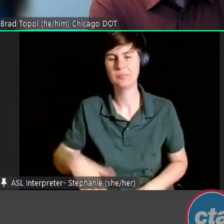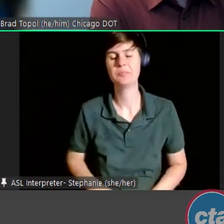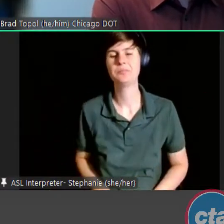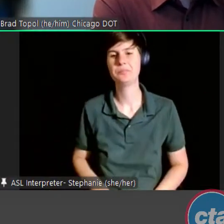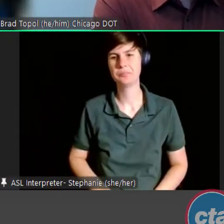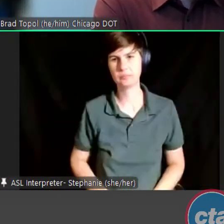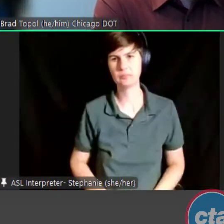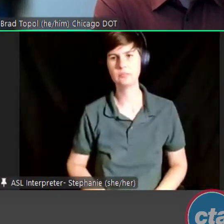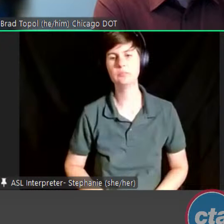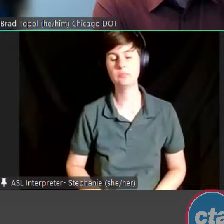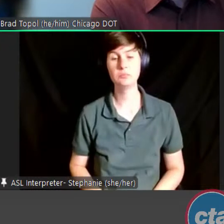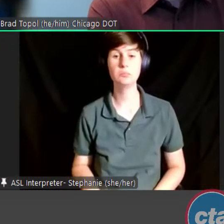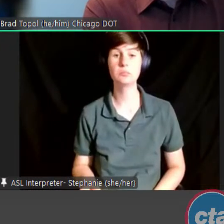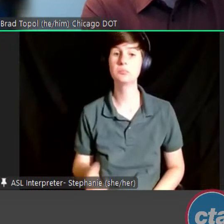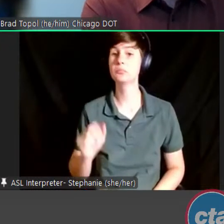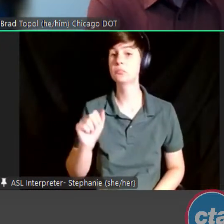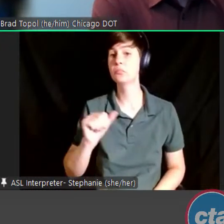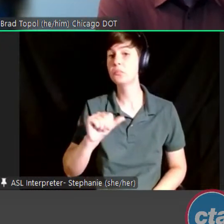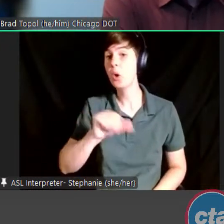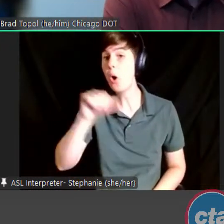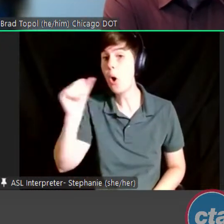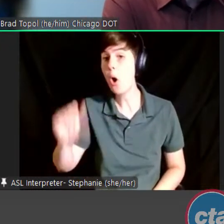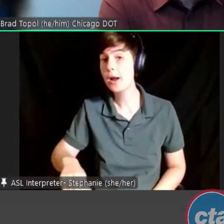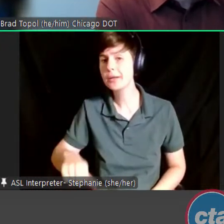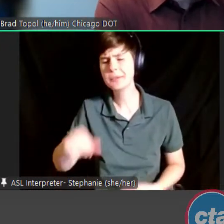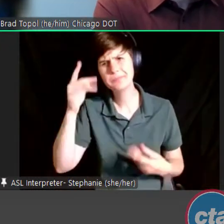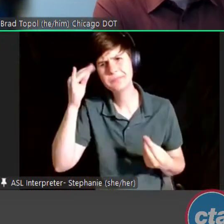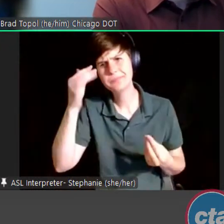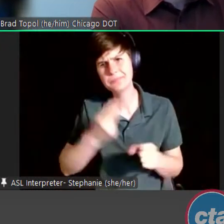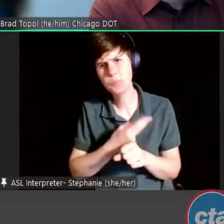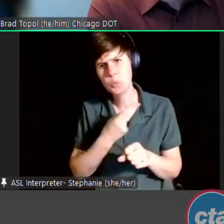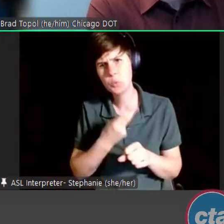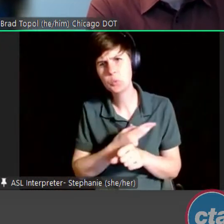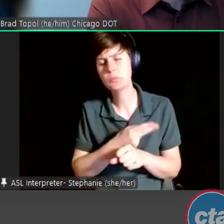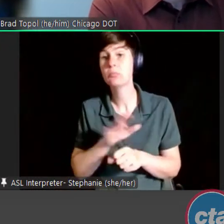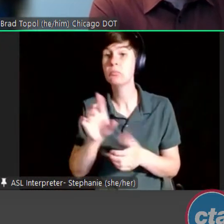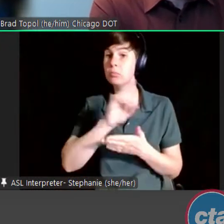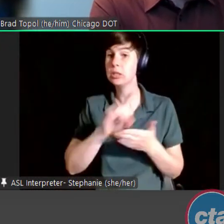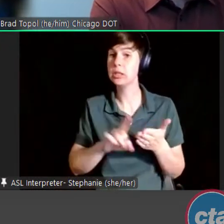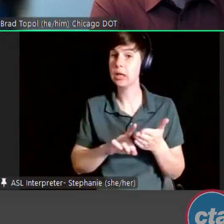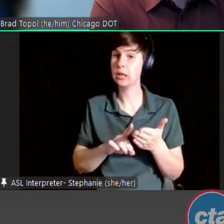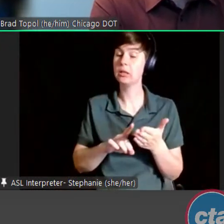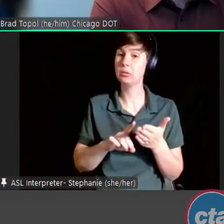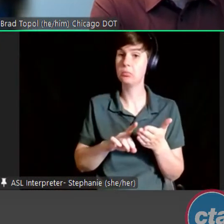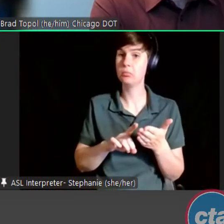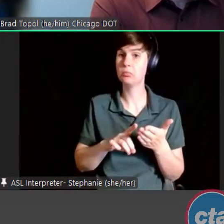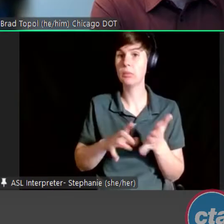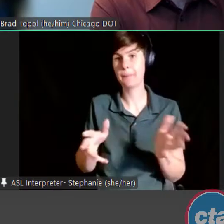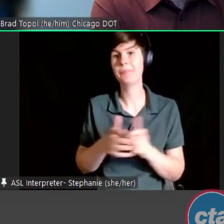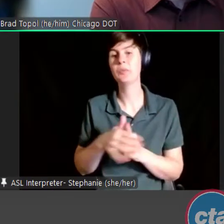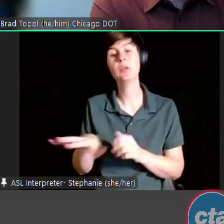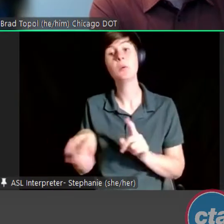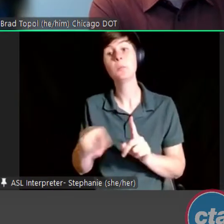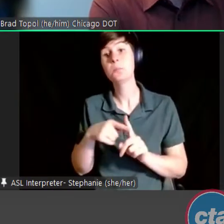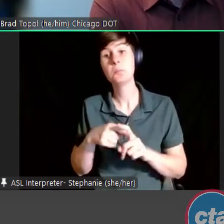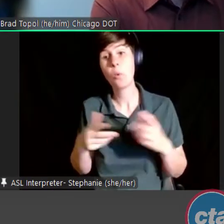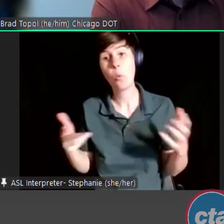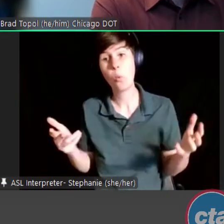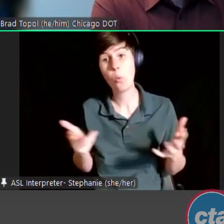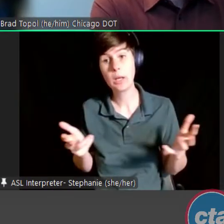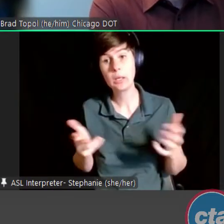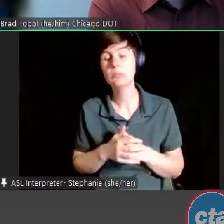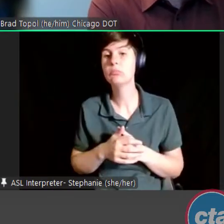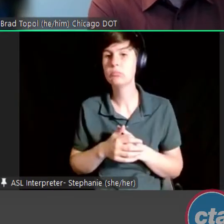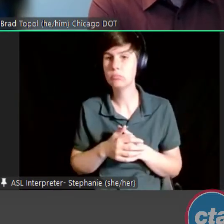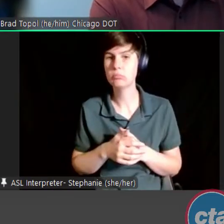other cities such as Austin, where this design was kind of also, the benefit to this is that it's high enough to be detectable